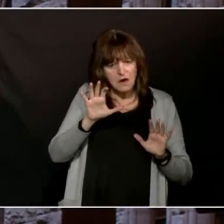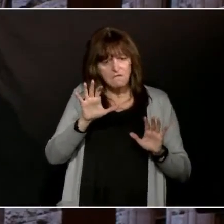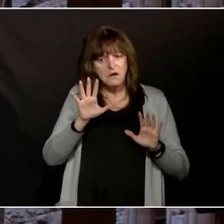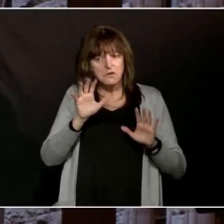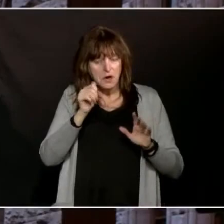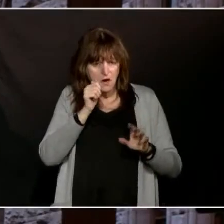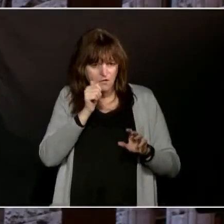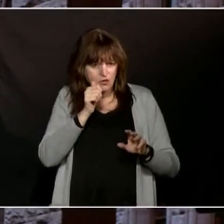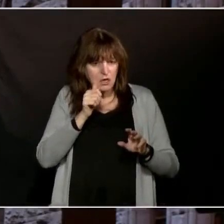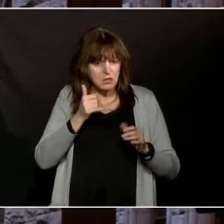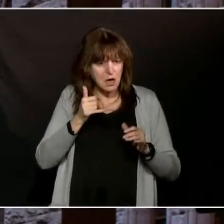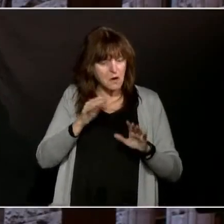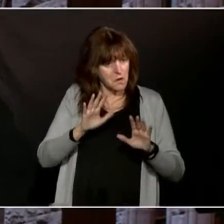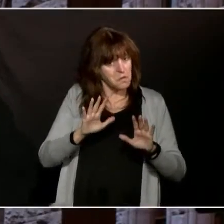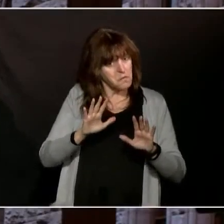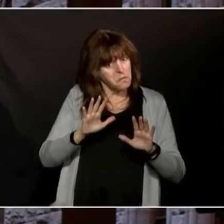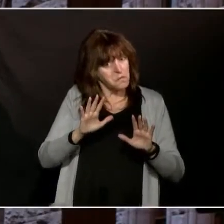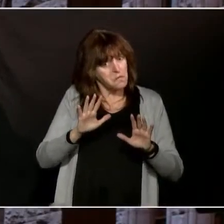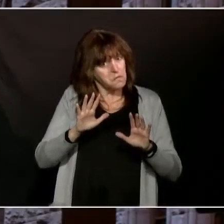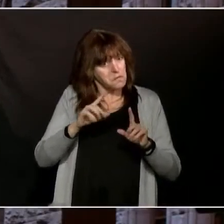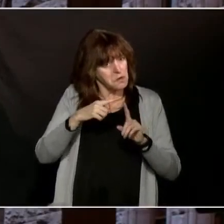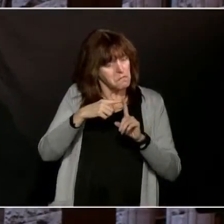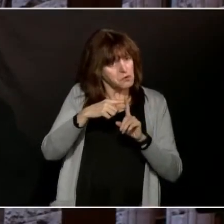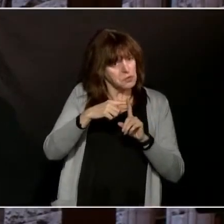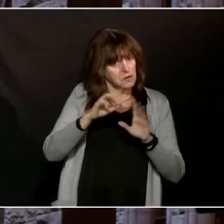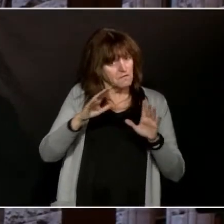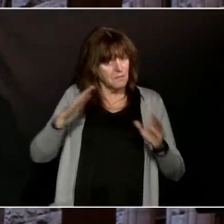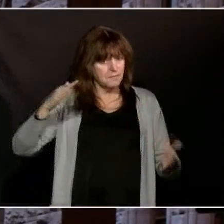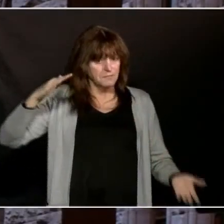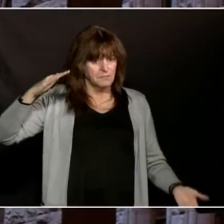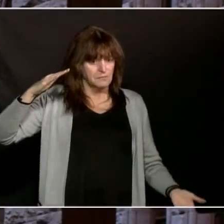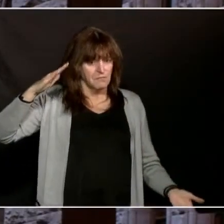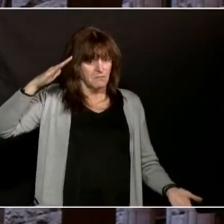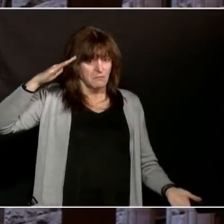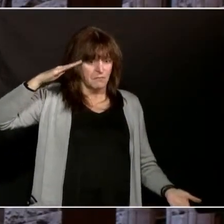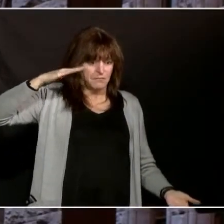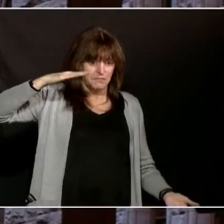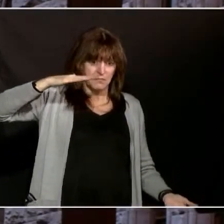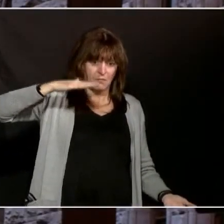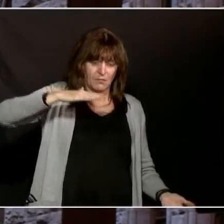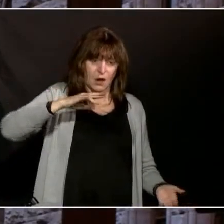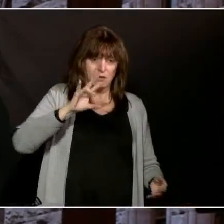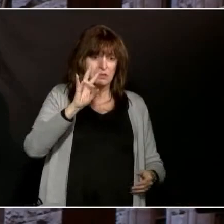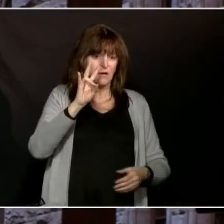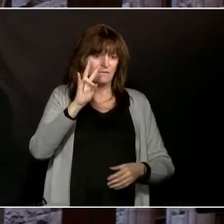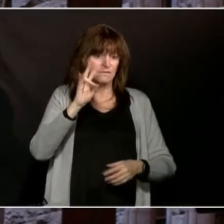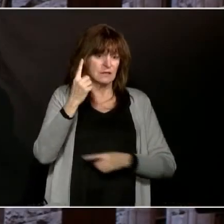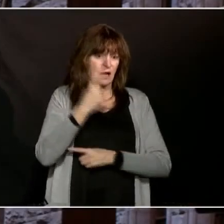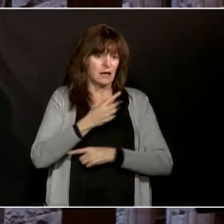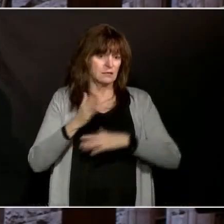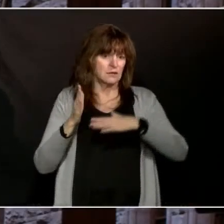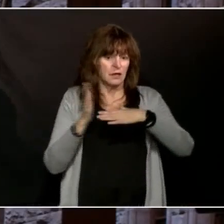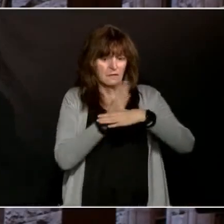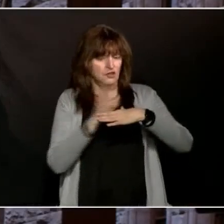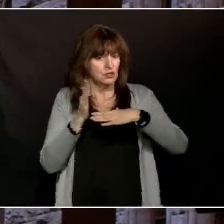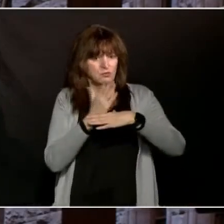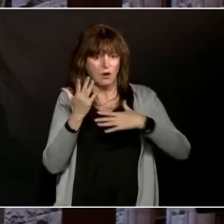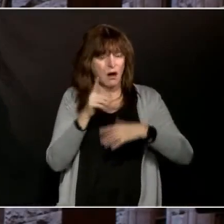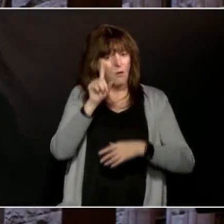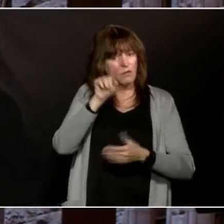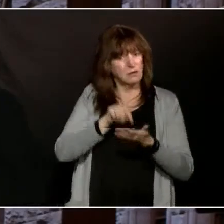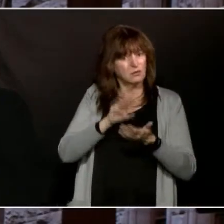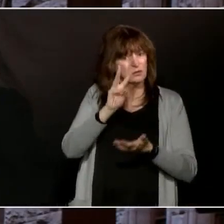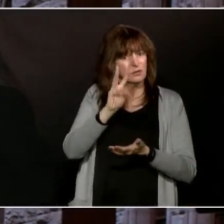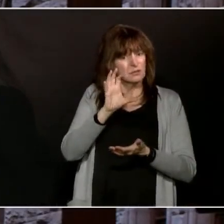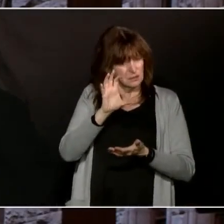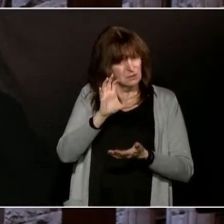seeing this downward trend. So our 7-day current average was 1,600. That's down from 2,128 the week before and